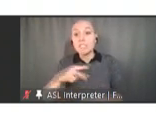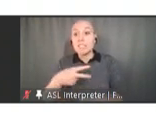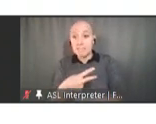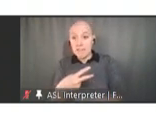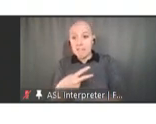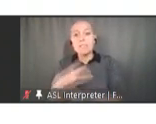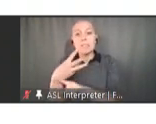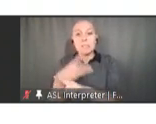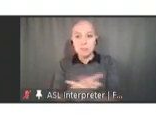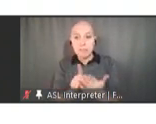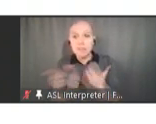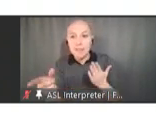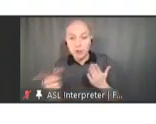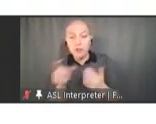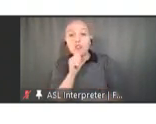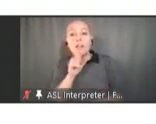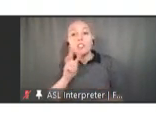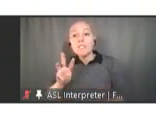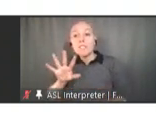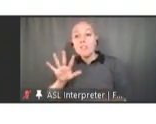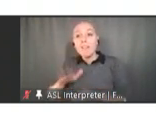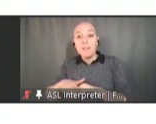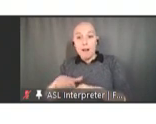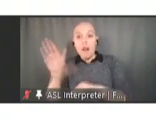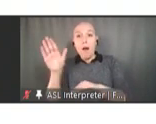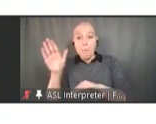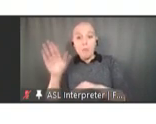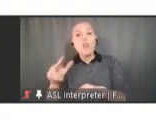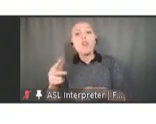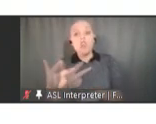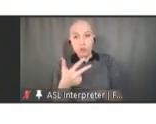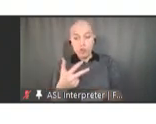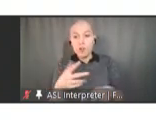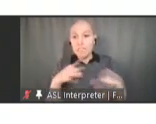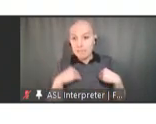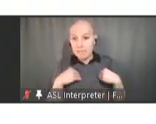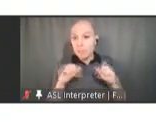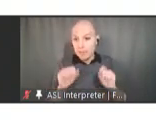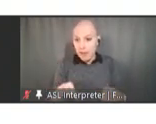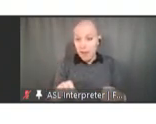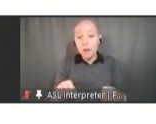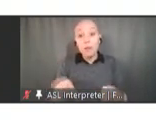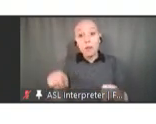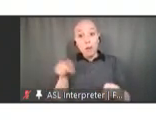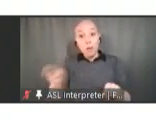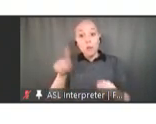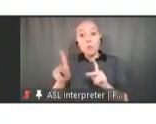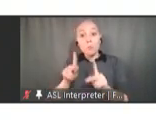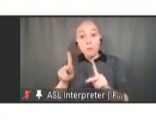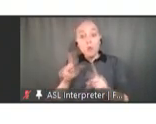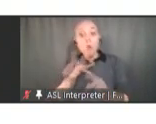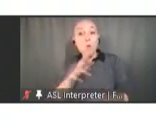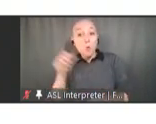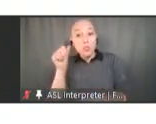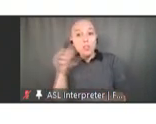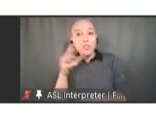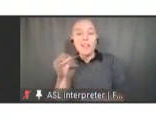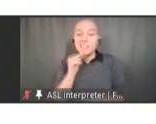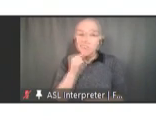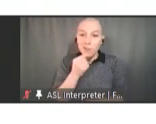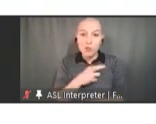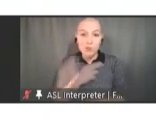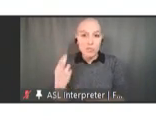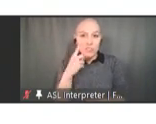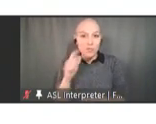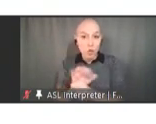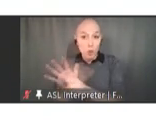older, those younger but at risk for severe COVID-19, and those who are